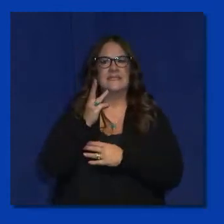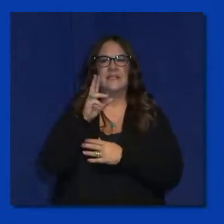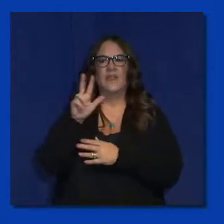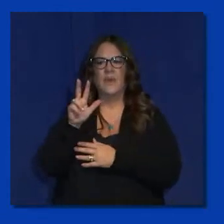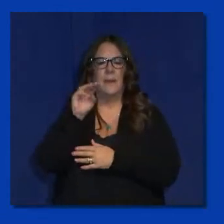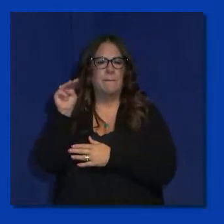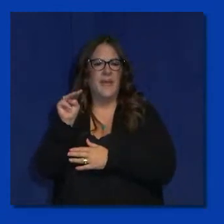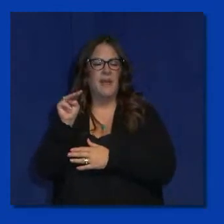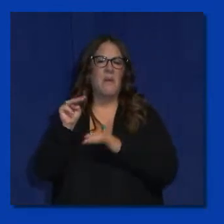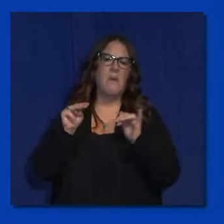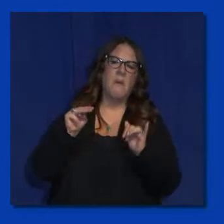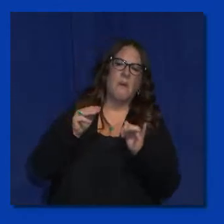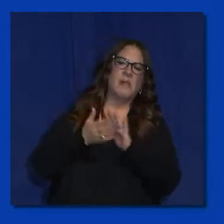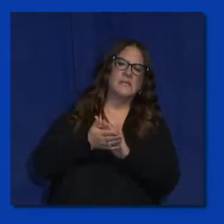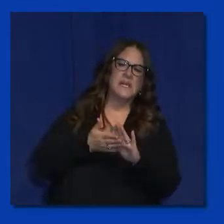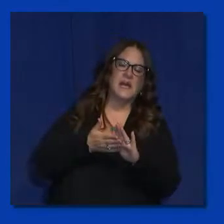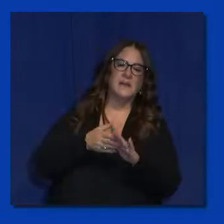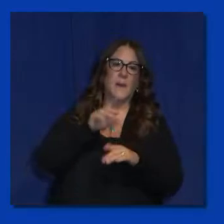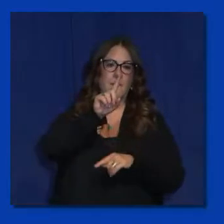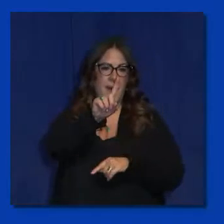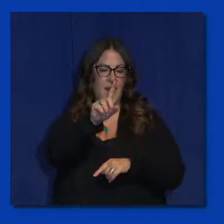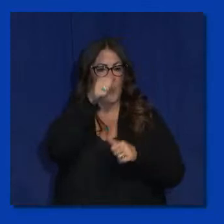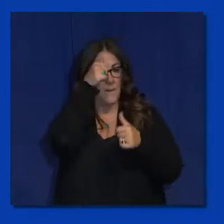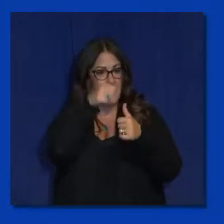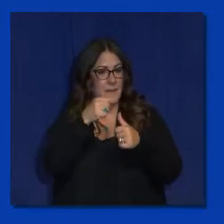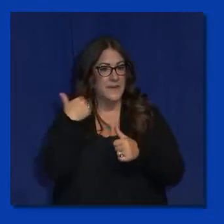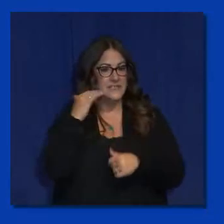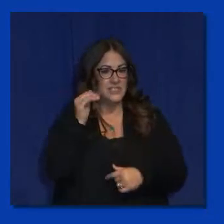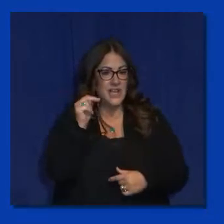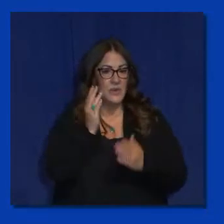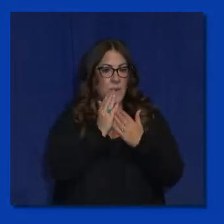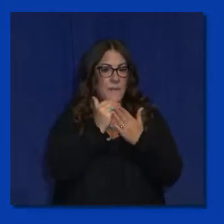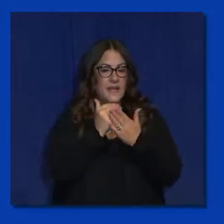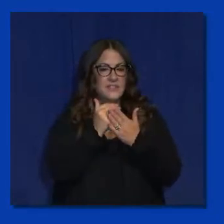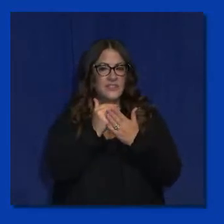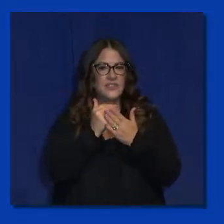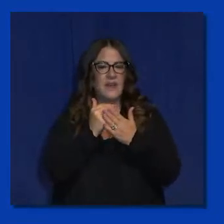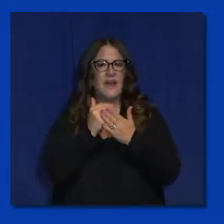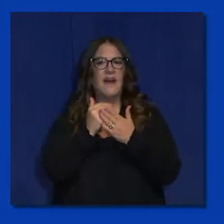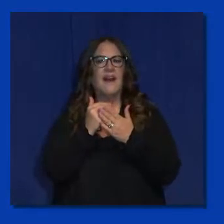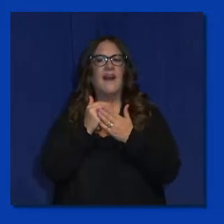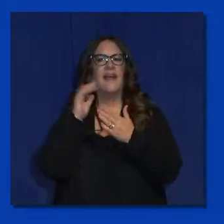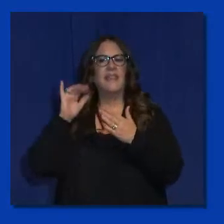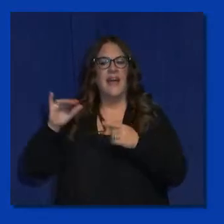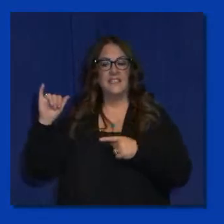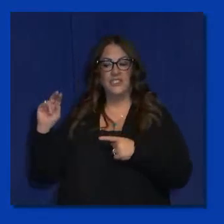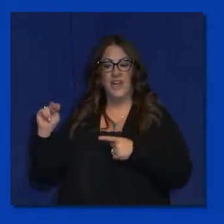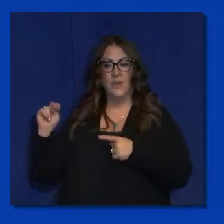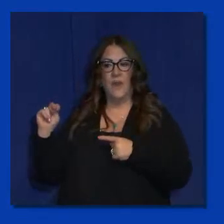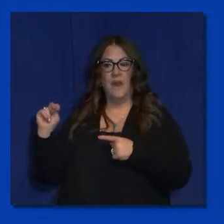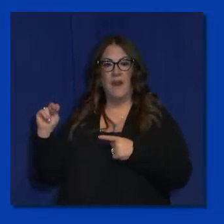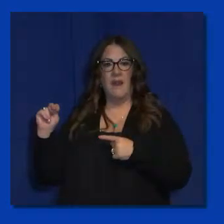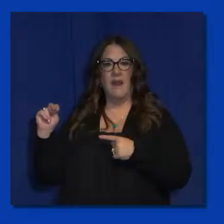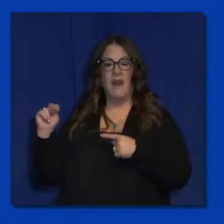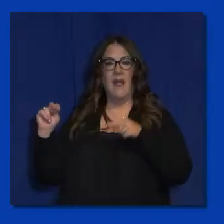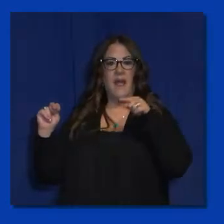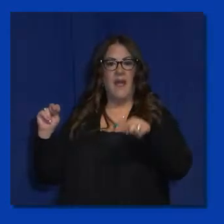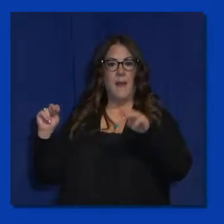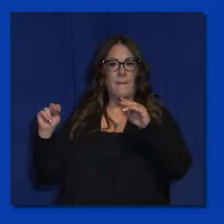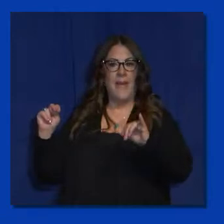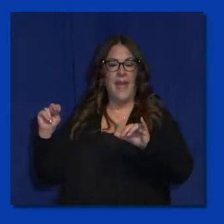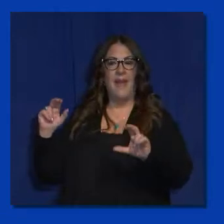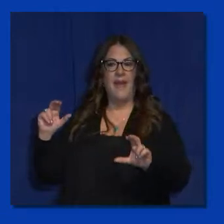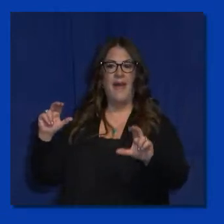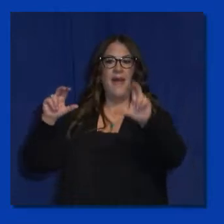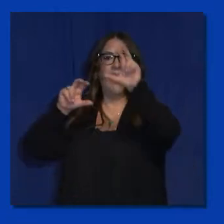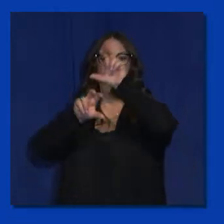but remember the January budget. You add up the January and May budget, $1 billion